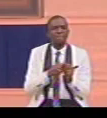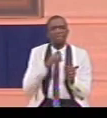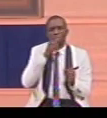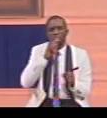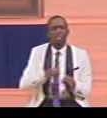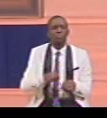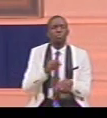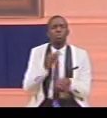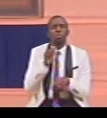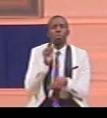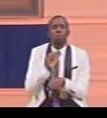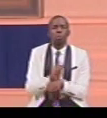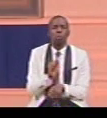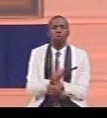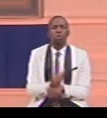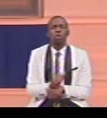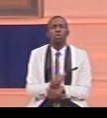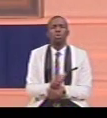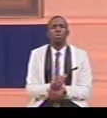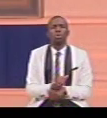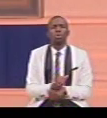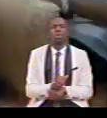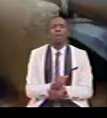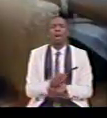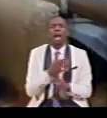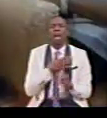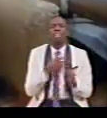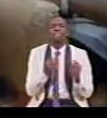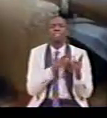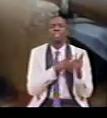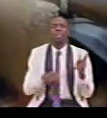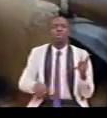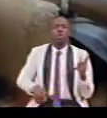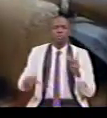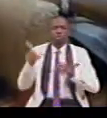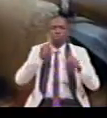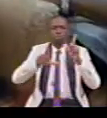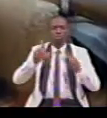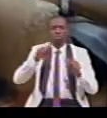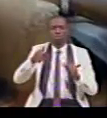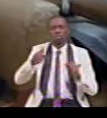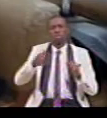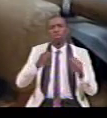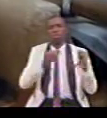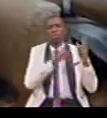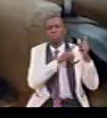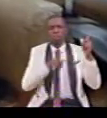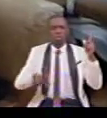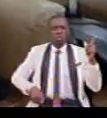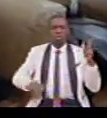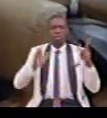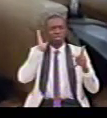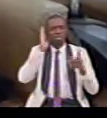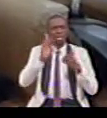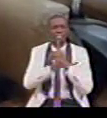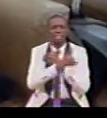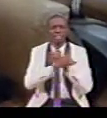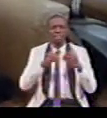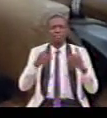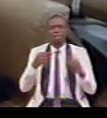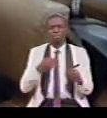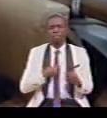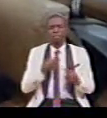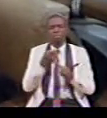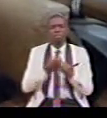I think this is good for you to repeat for yourself and the Lord shall deliver me from every evil